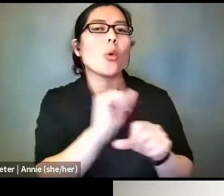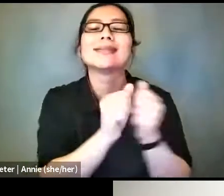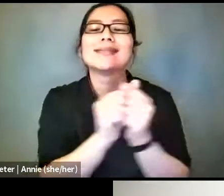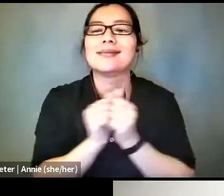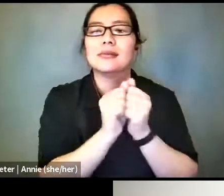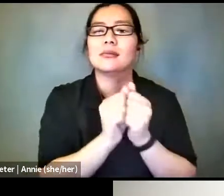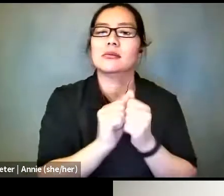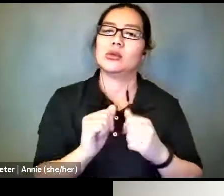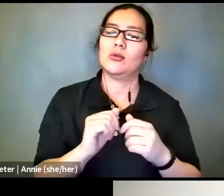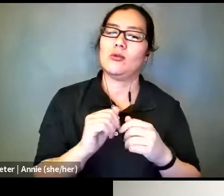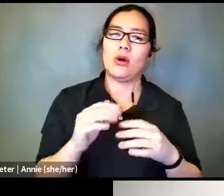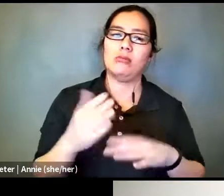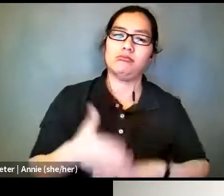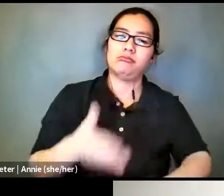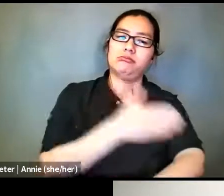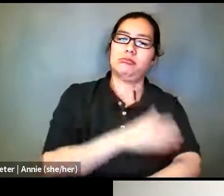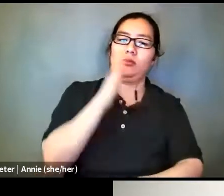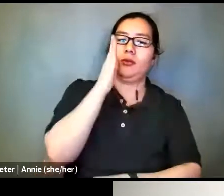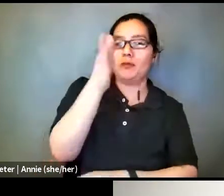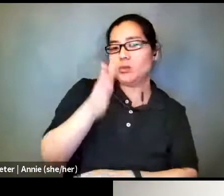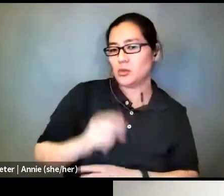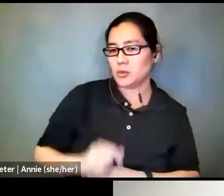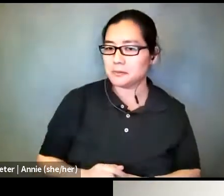that, sure. I mean,